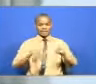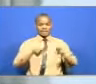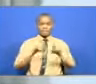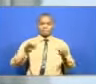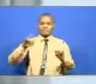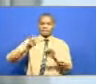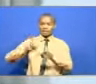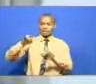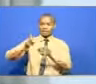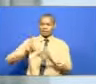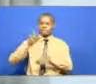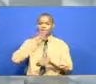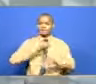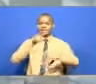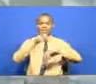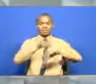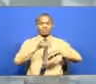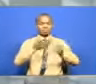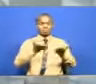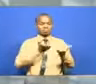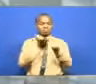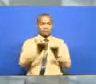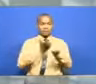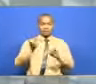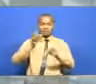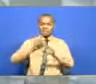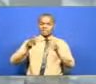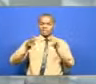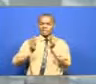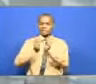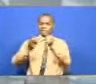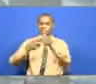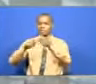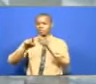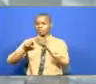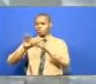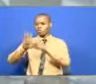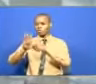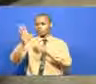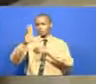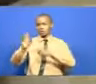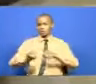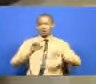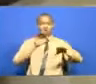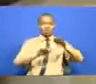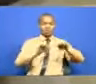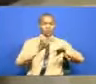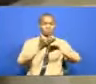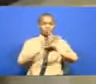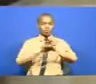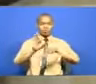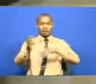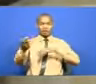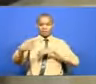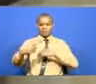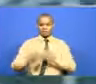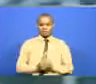record, as a retail sales volume increased by 17.4% when compared with the previous 3 months.